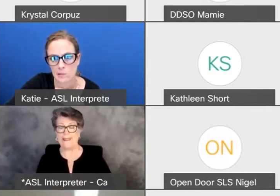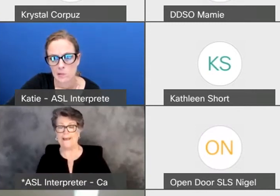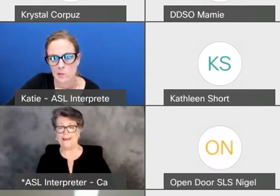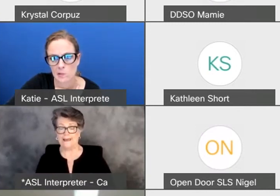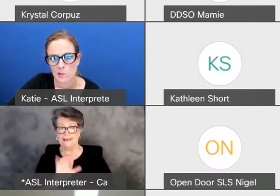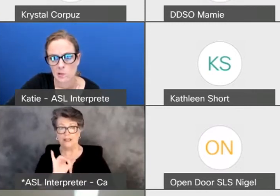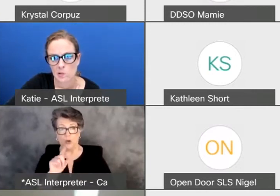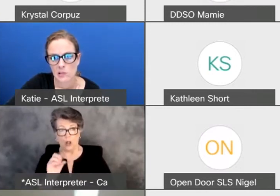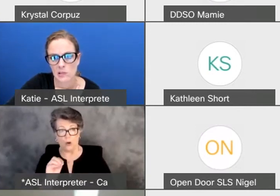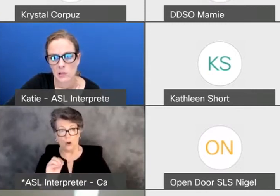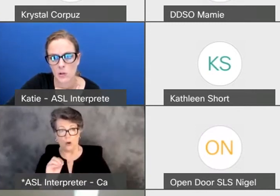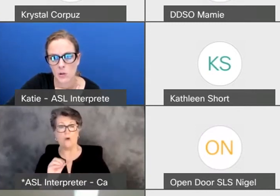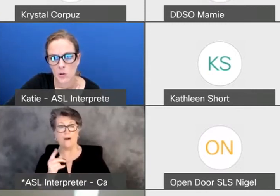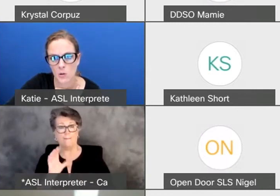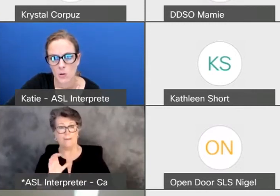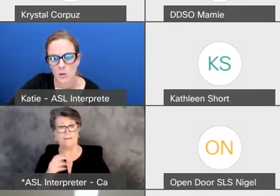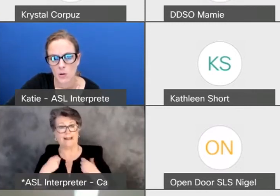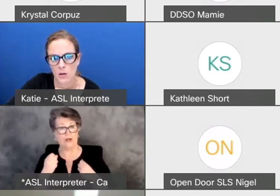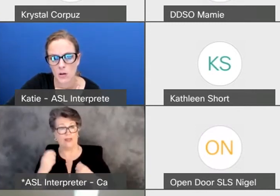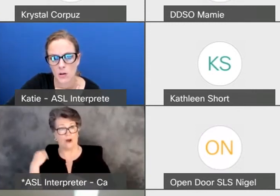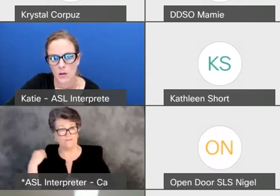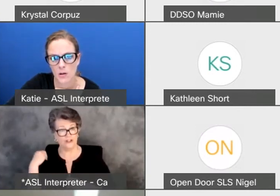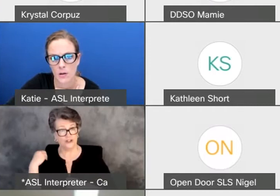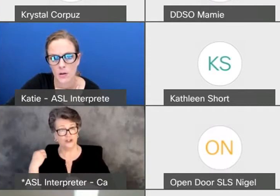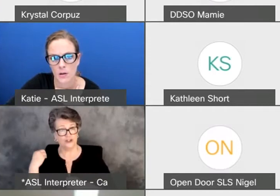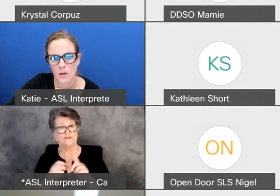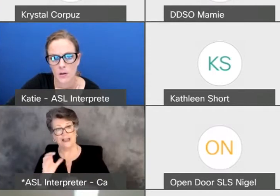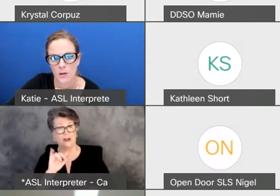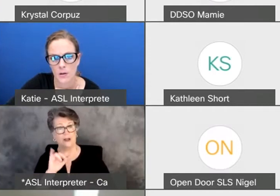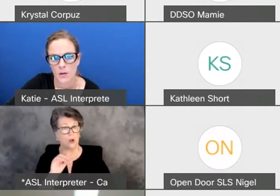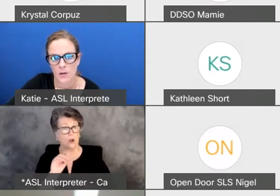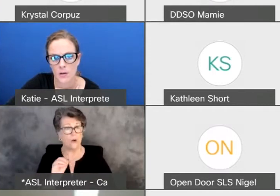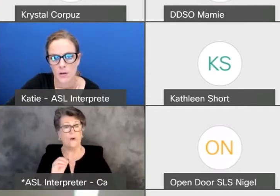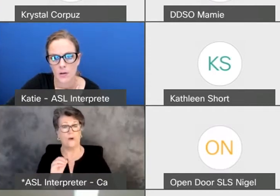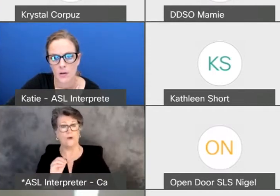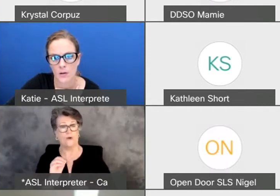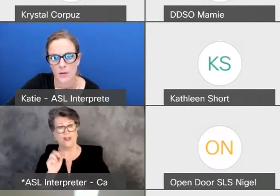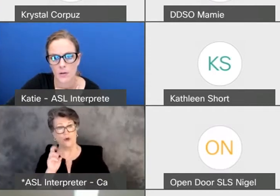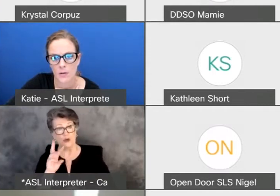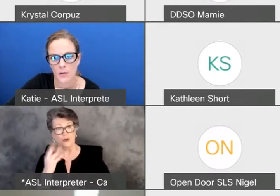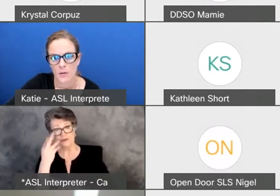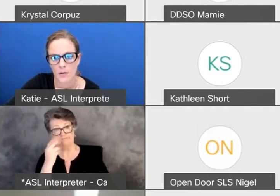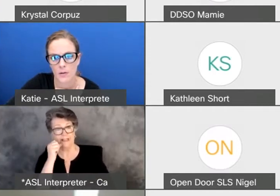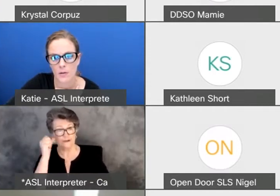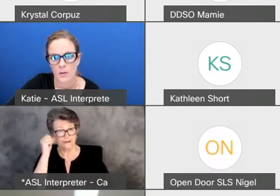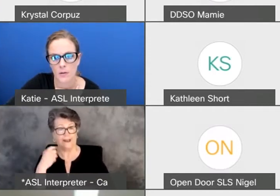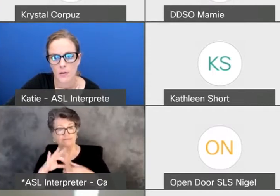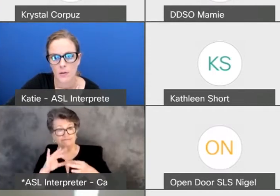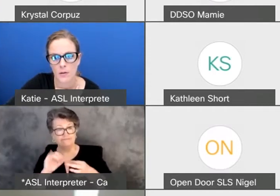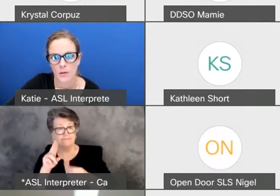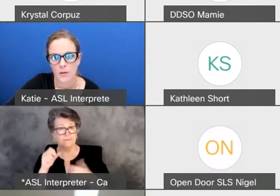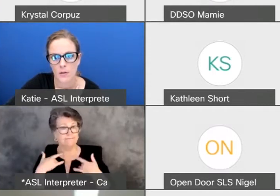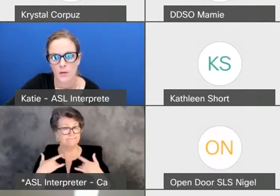Yolo County. The public health officers from Sacramento and Yolo were on the news yesterday talking about the status